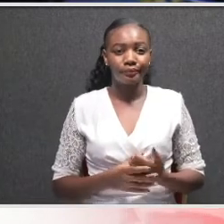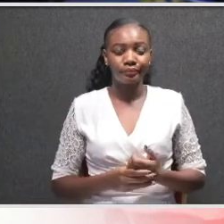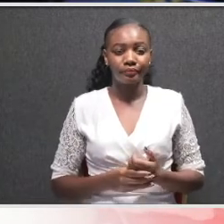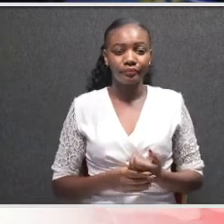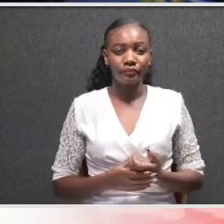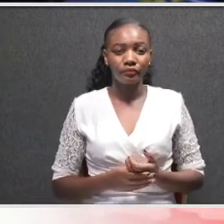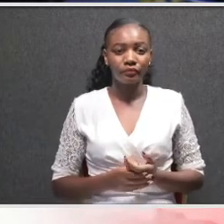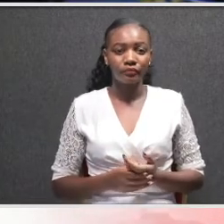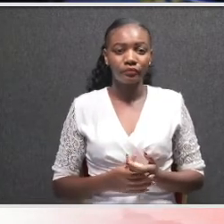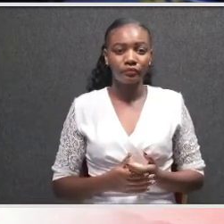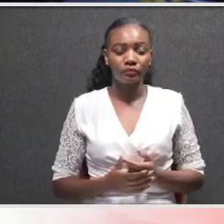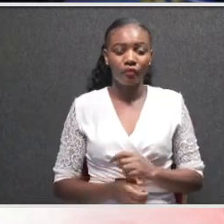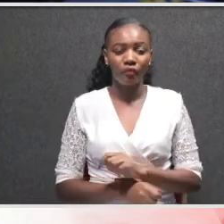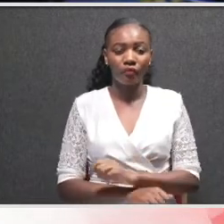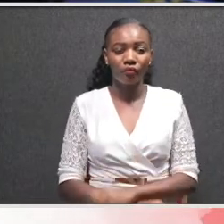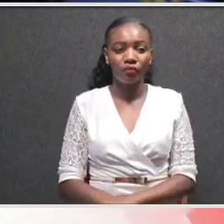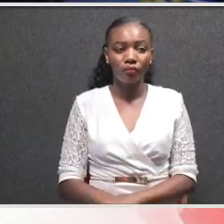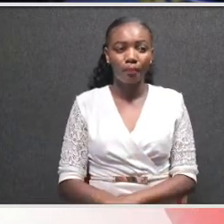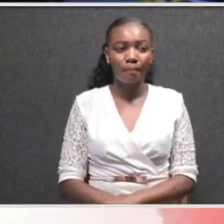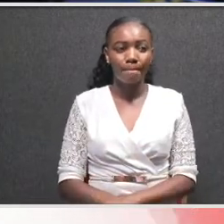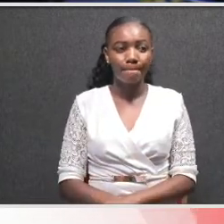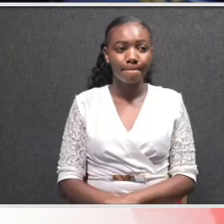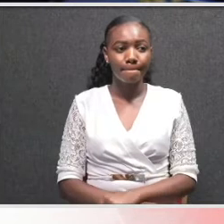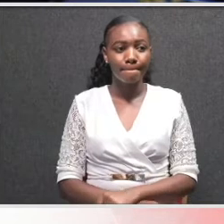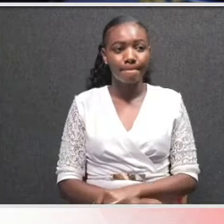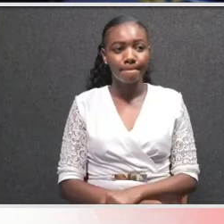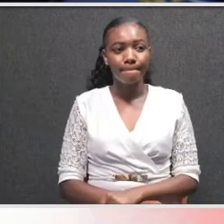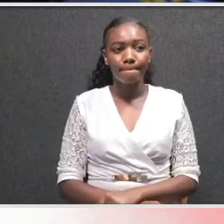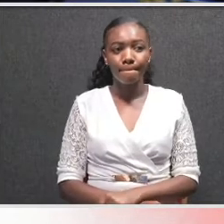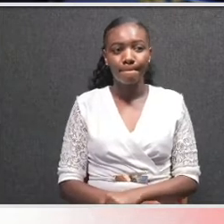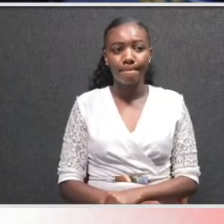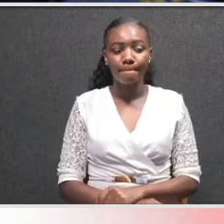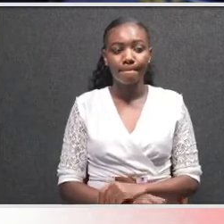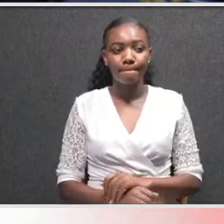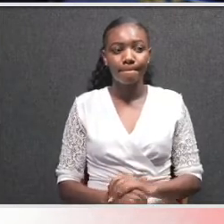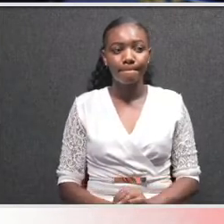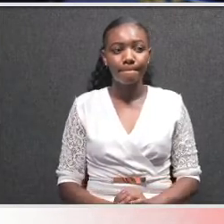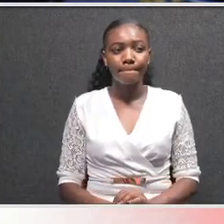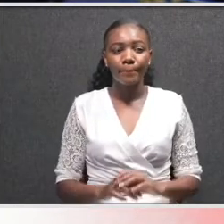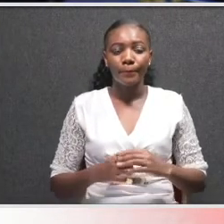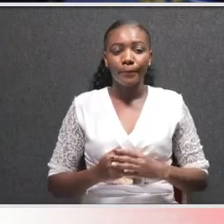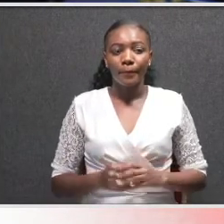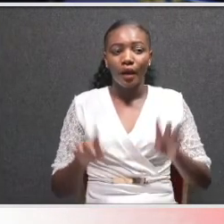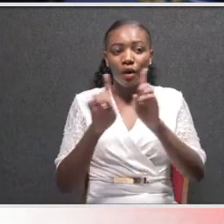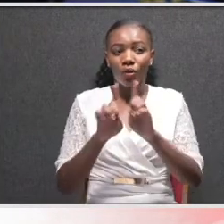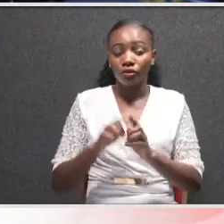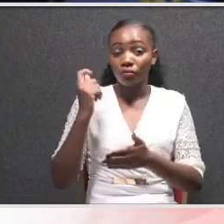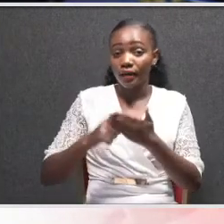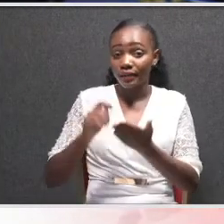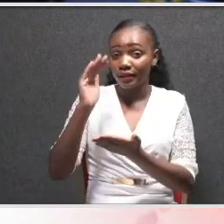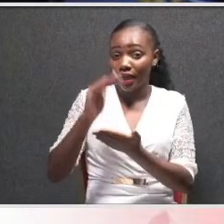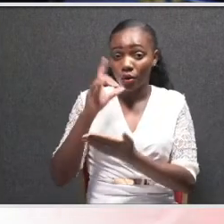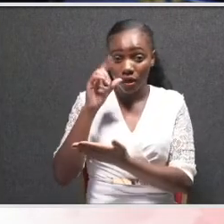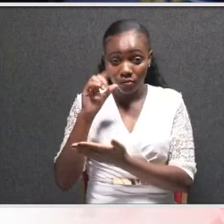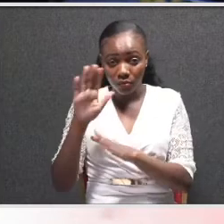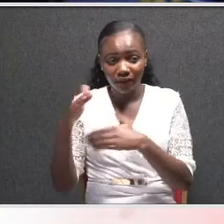and kerosene at 110 shillings and 82 cents in Nairobi. The prices are lowest in Mombasa,